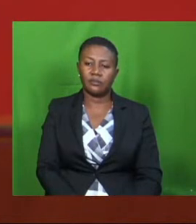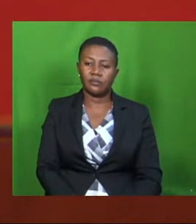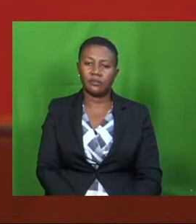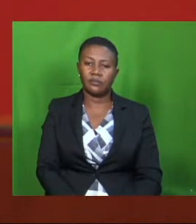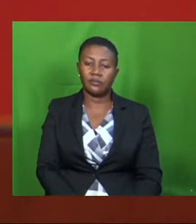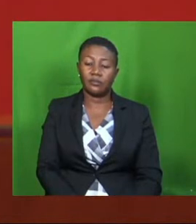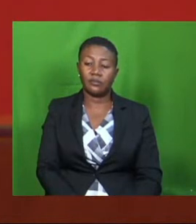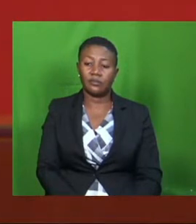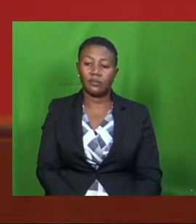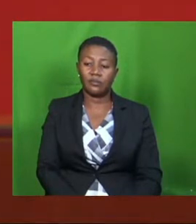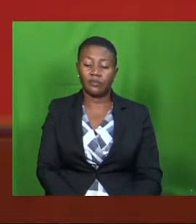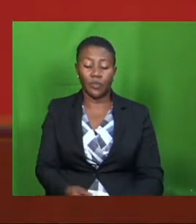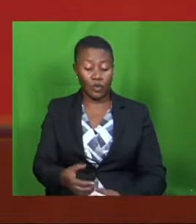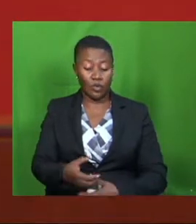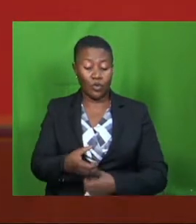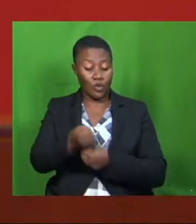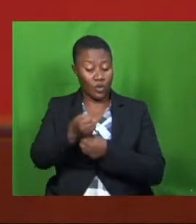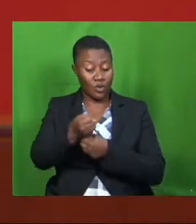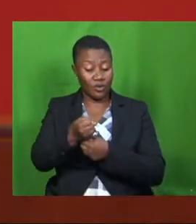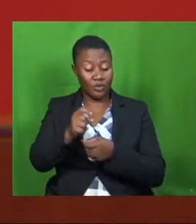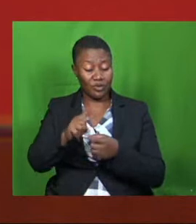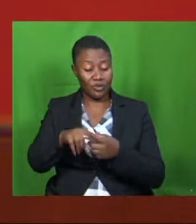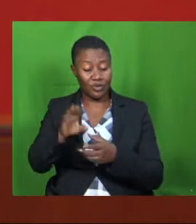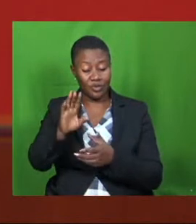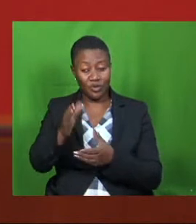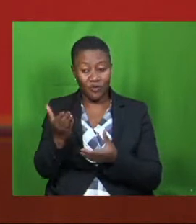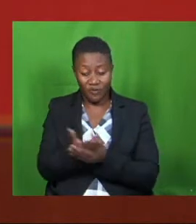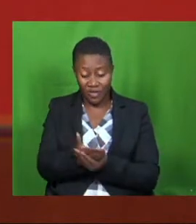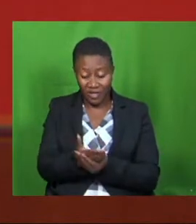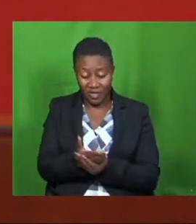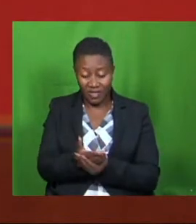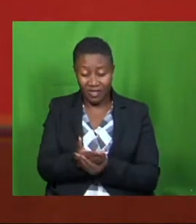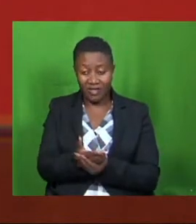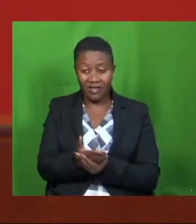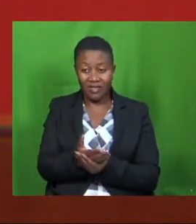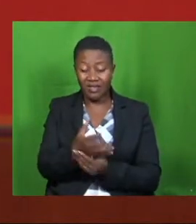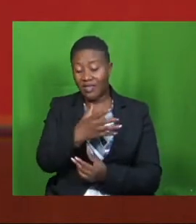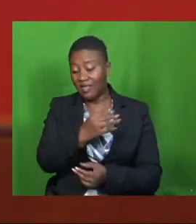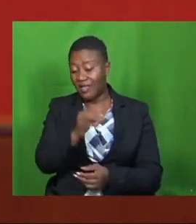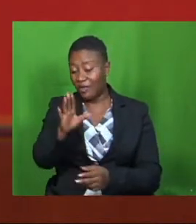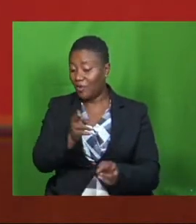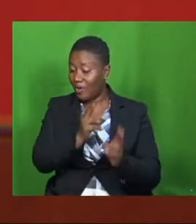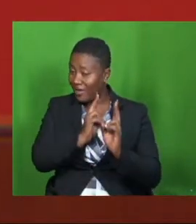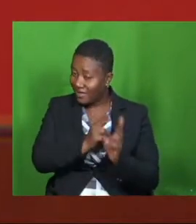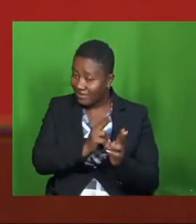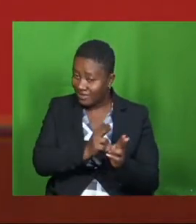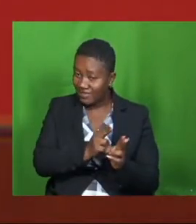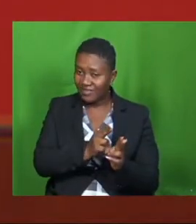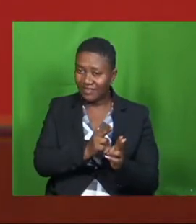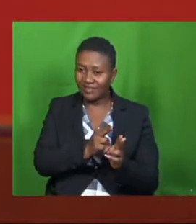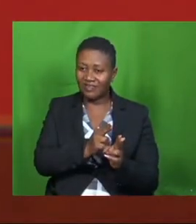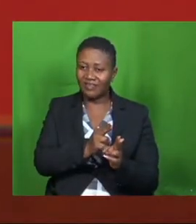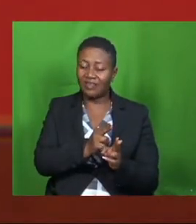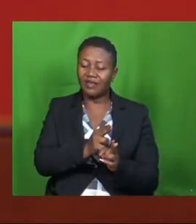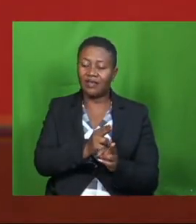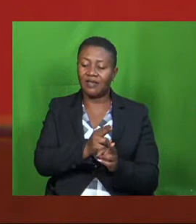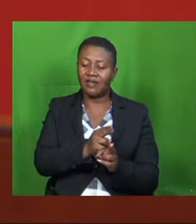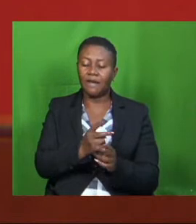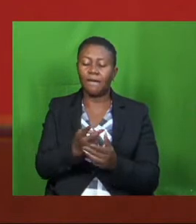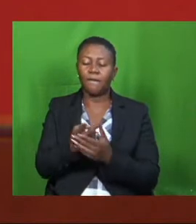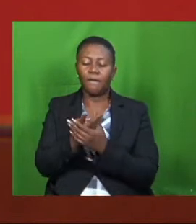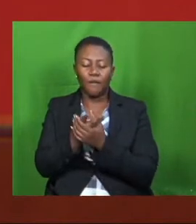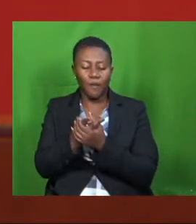paper in the House. You can't say that. It doesn't lie in your mouth to say that we will not allow